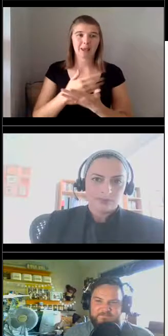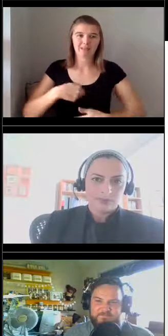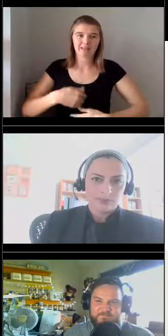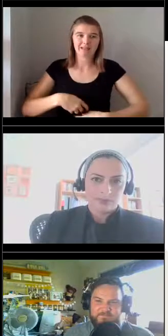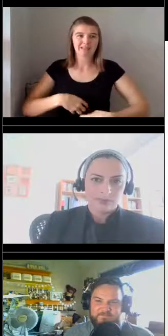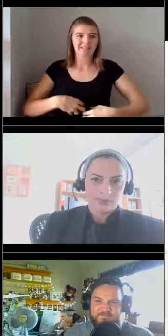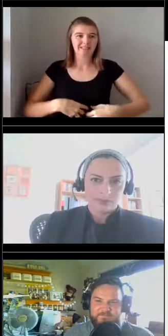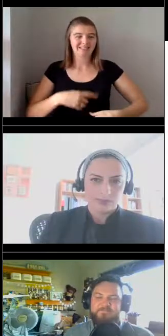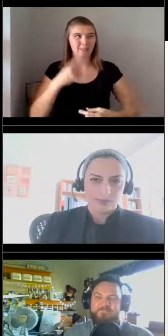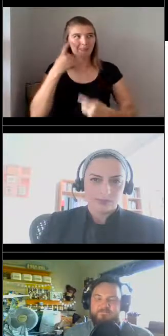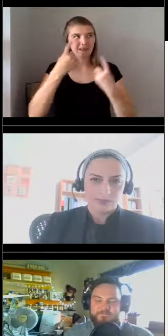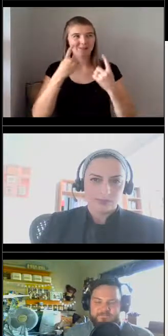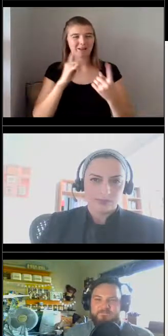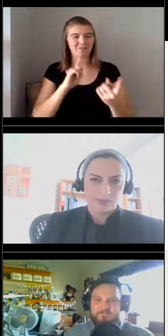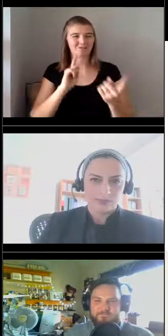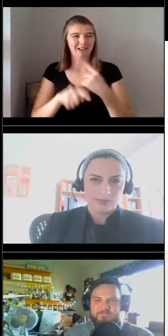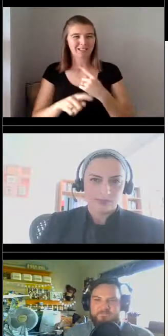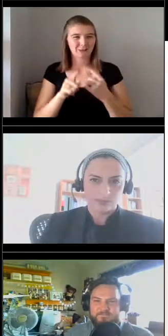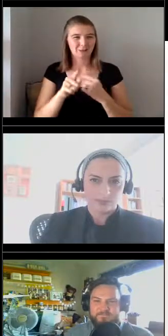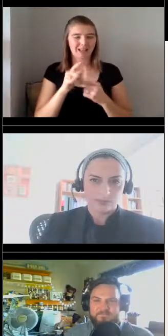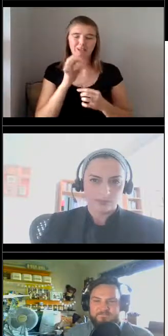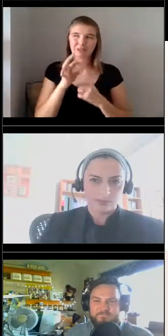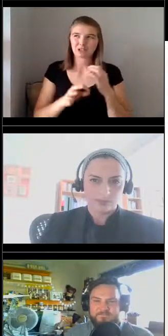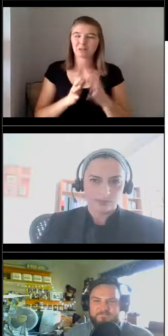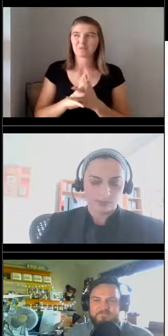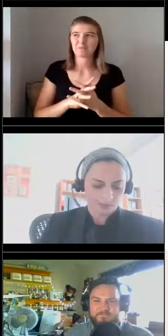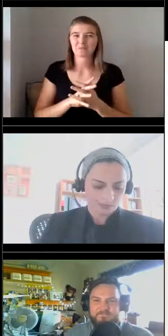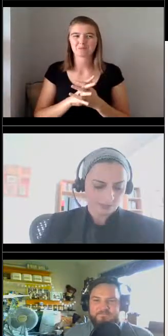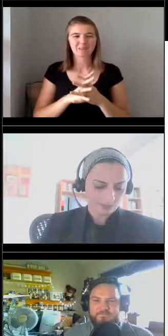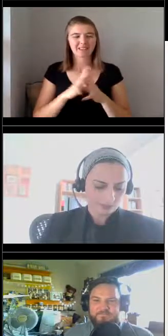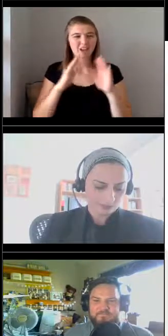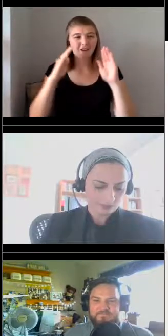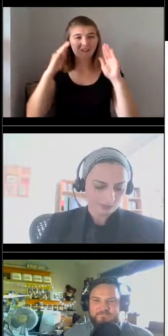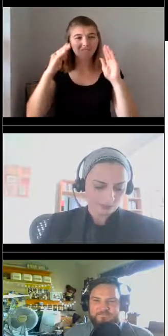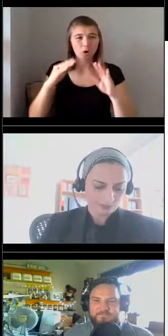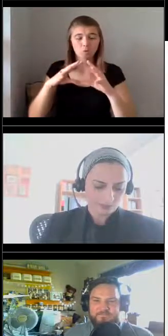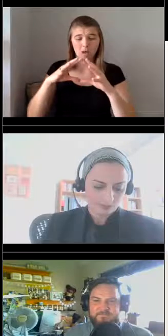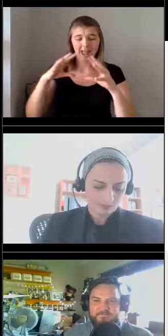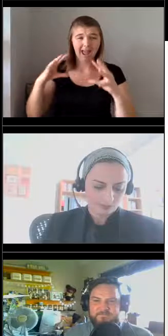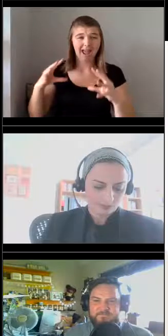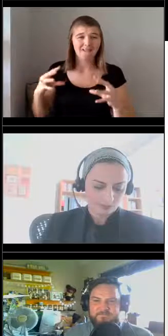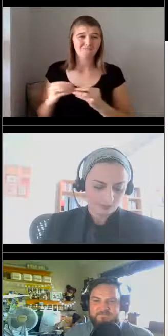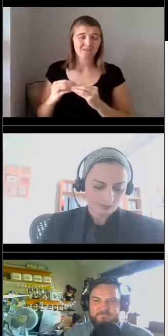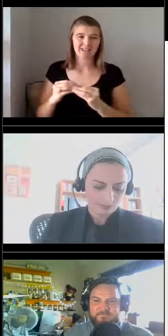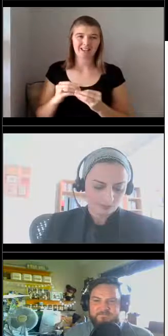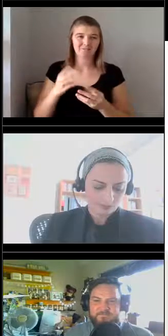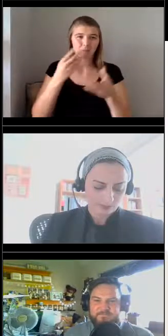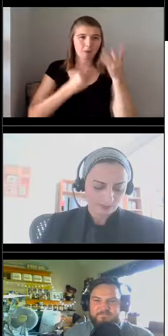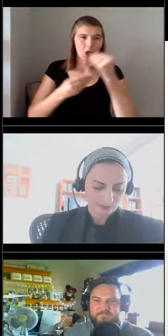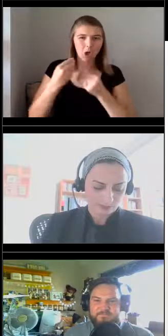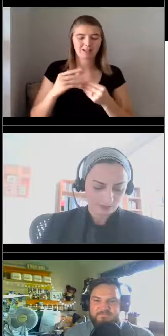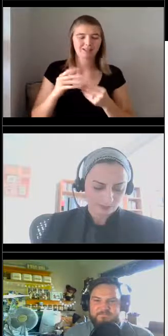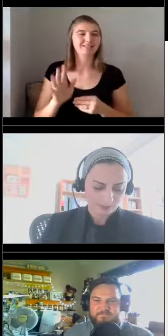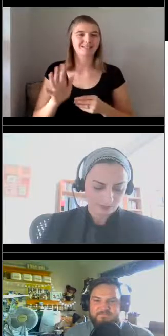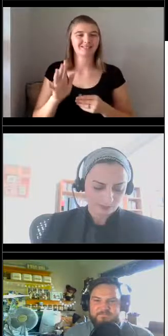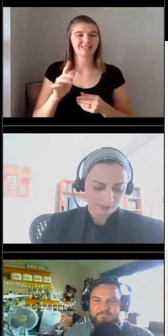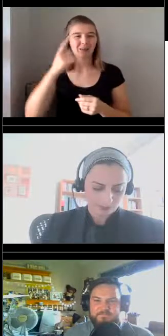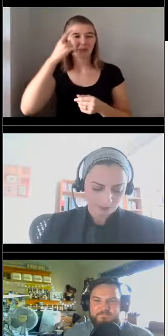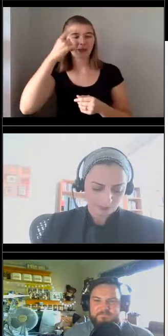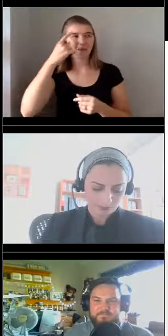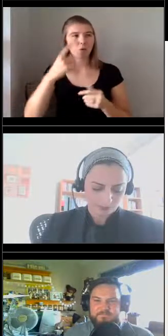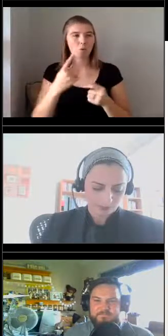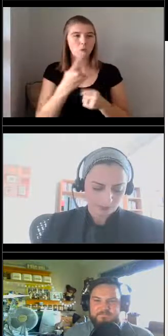all of it, just to choose one or two things that we really feel have been beneficial for us or colleagues or family members, and how we can convert that into